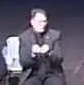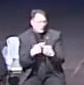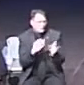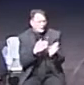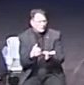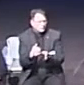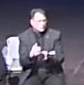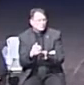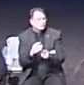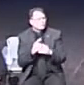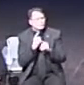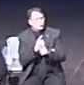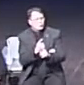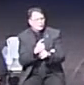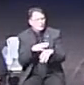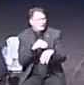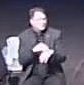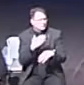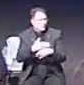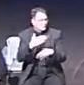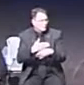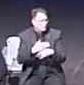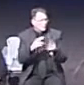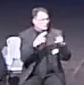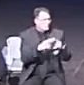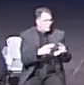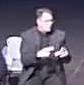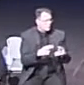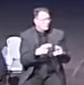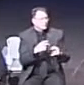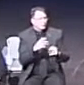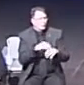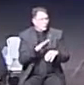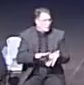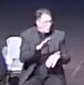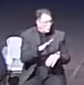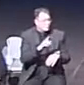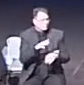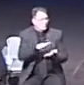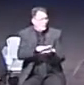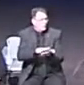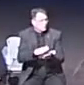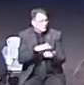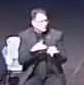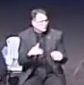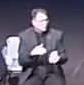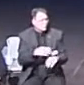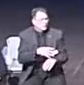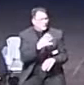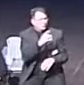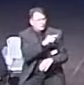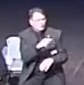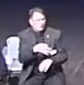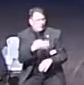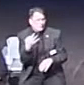work as part of Riksdjärten both internationally, nationally and locally. We reach anything between 4,000